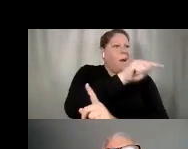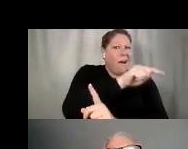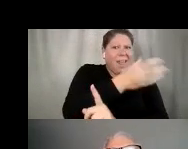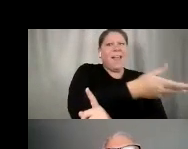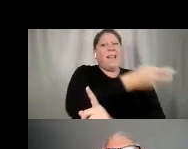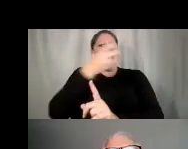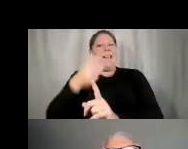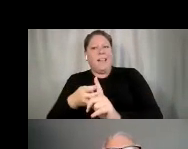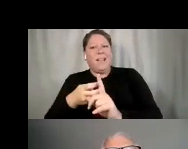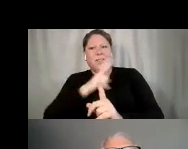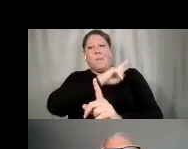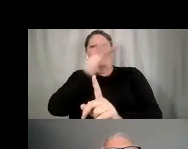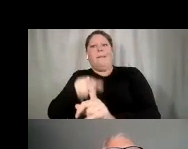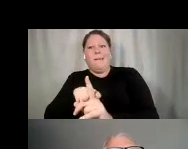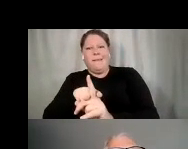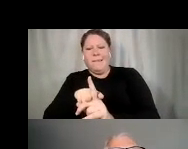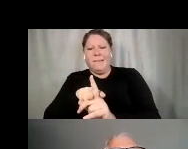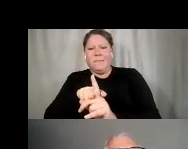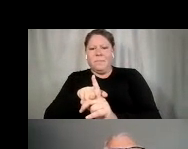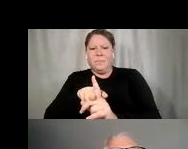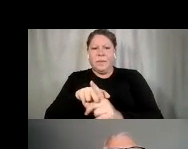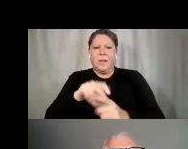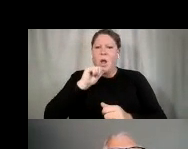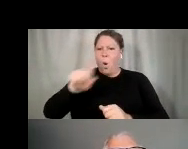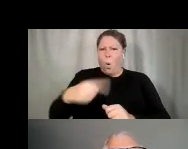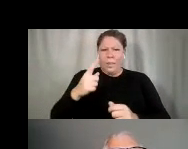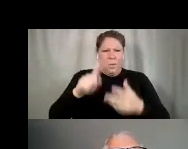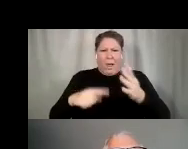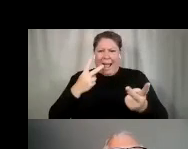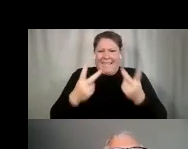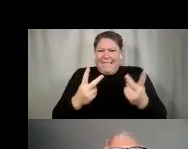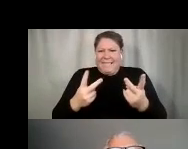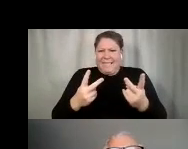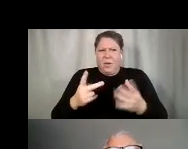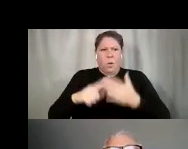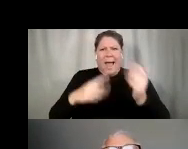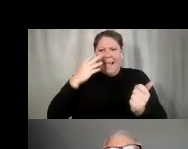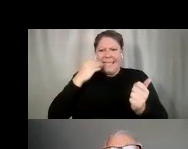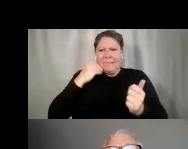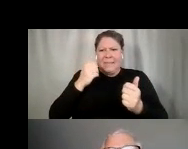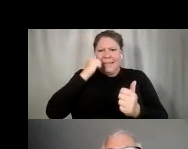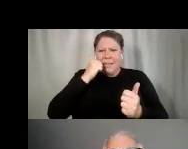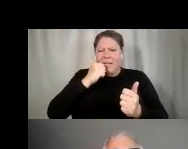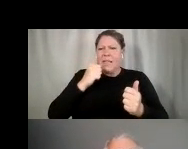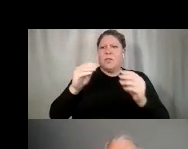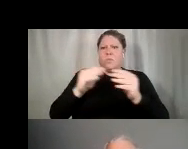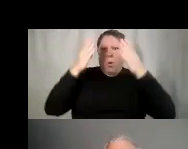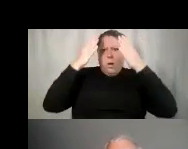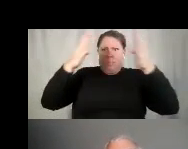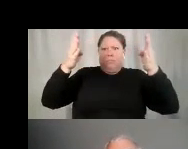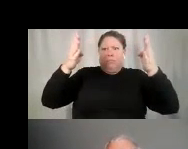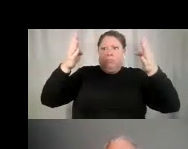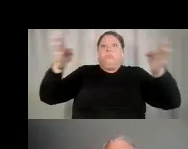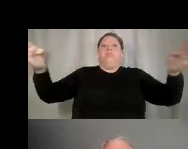by getting past this, what you see is all there is thinking, you can get more into the creative